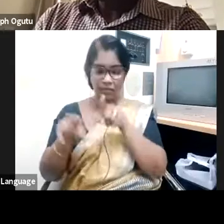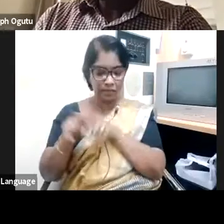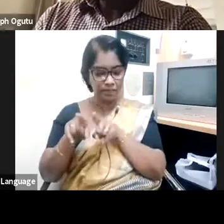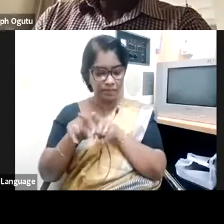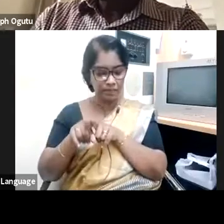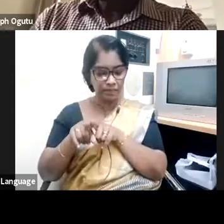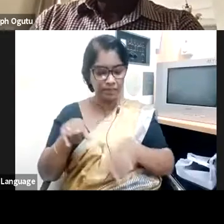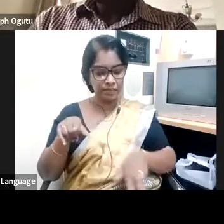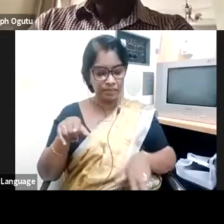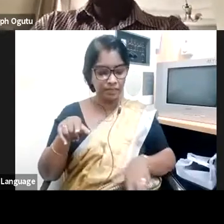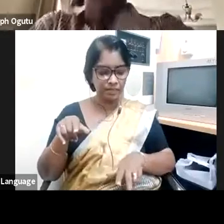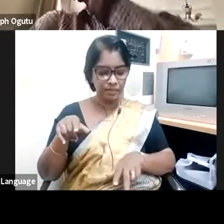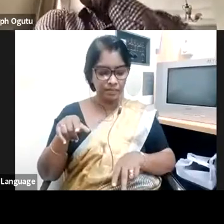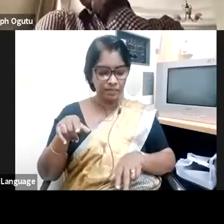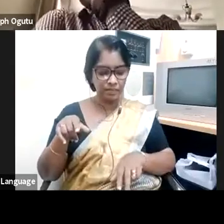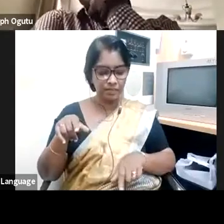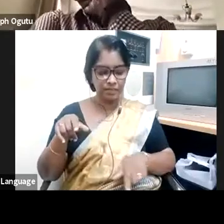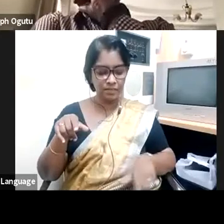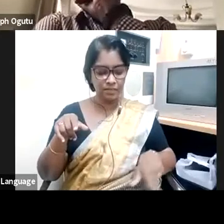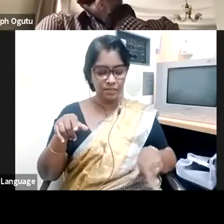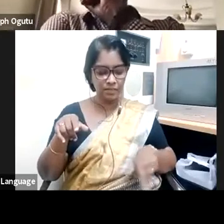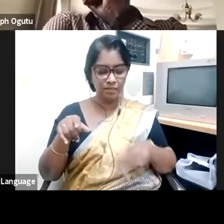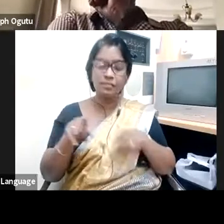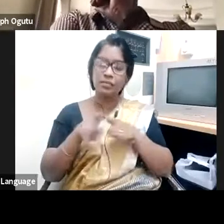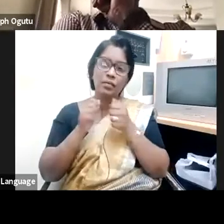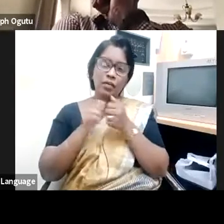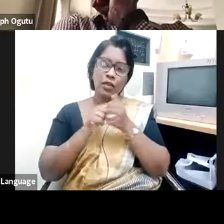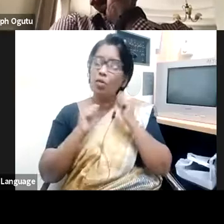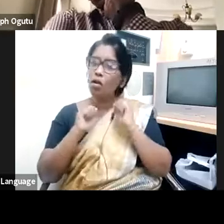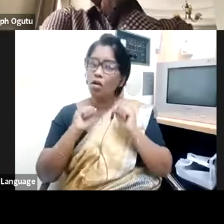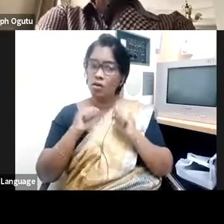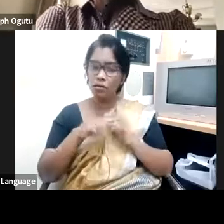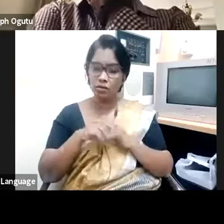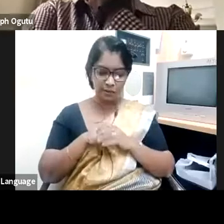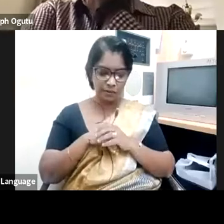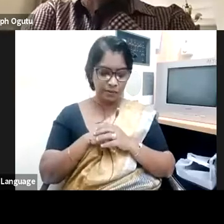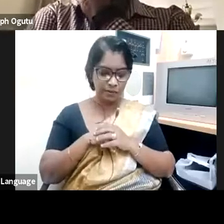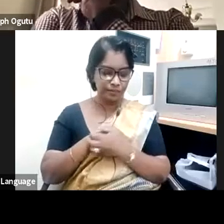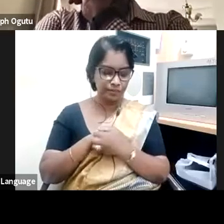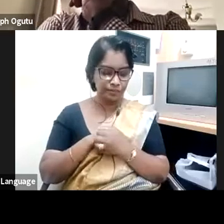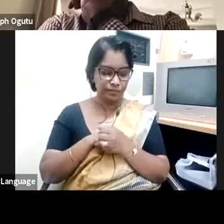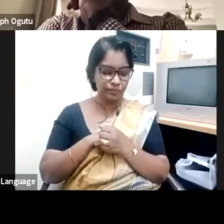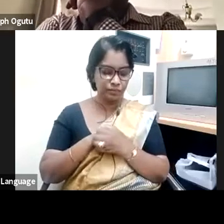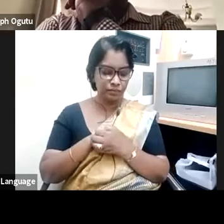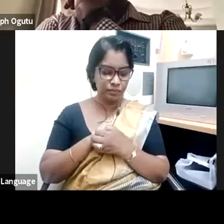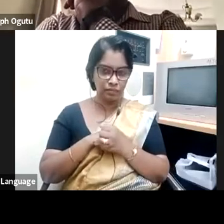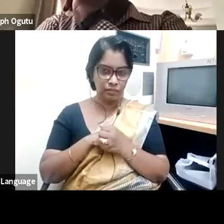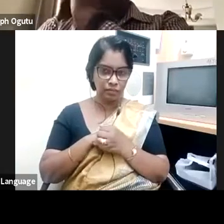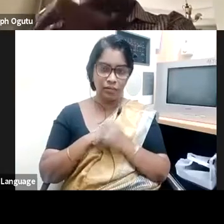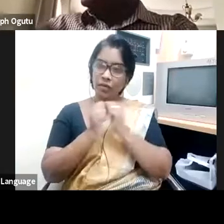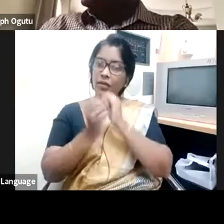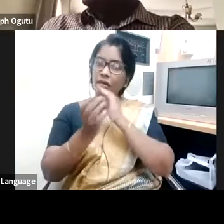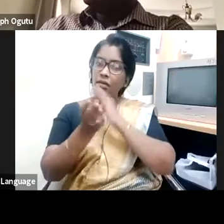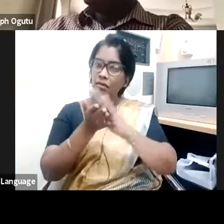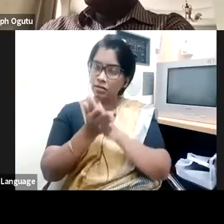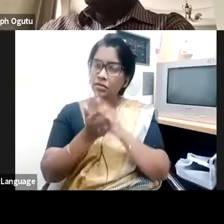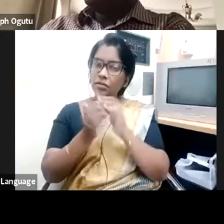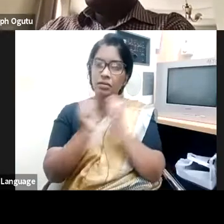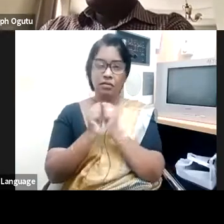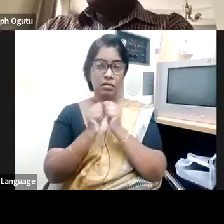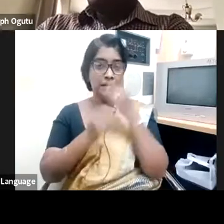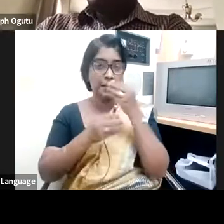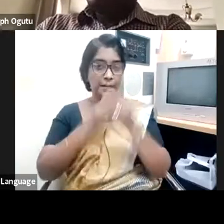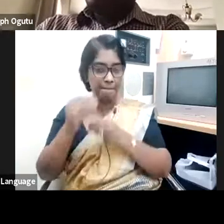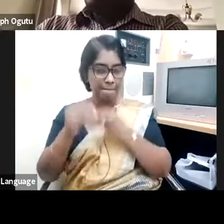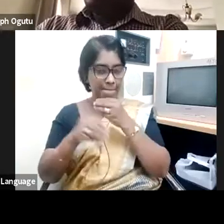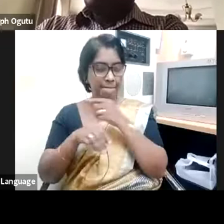deployed. Most often we create a product or service in a lab environment. in a boardroom on an Excel sheet, and then we